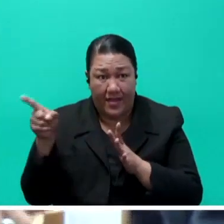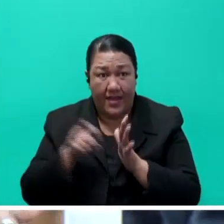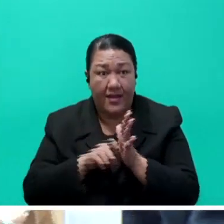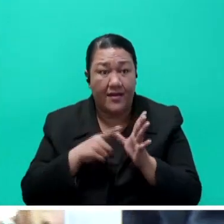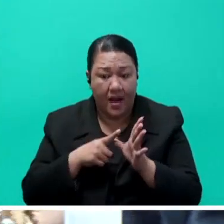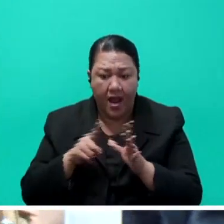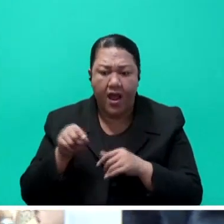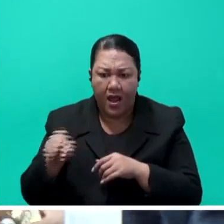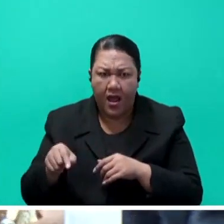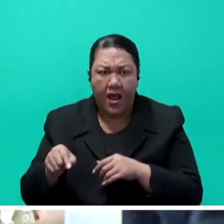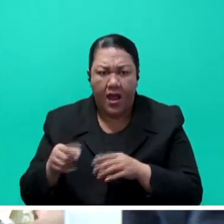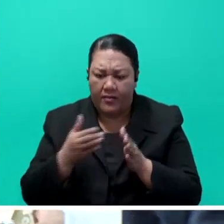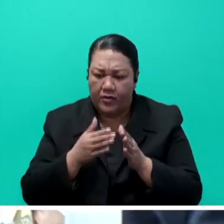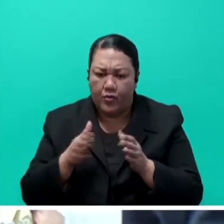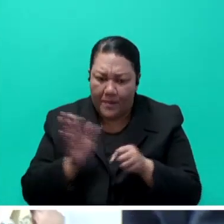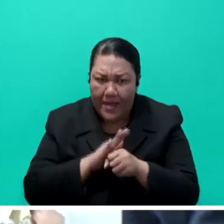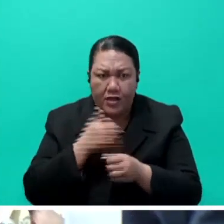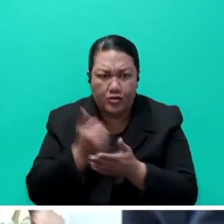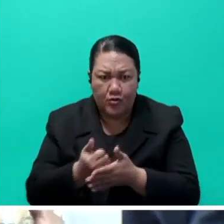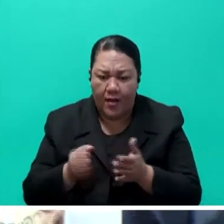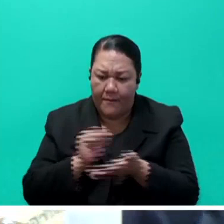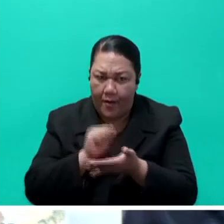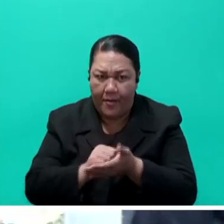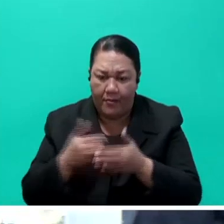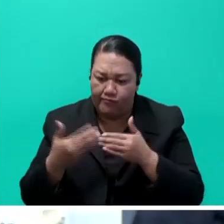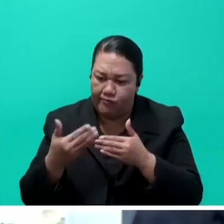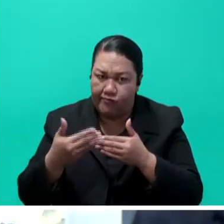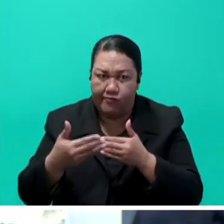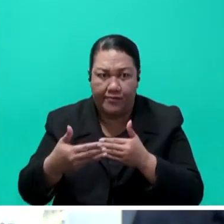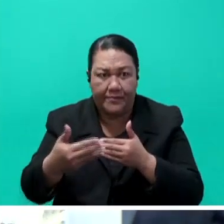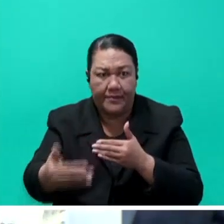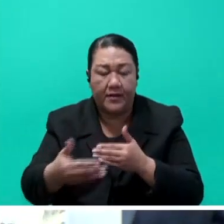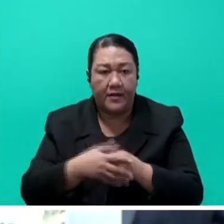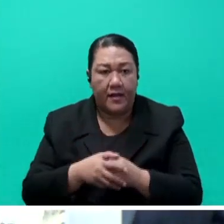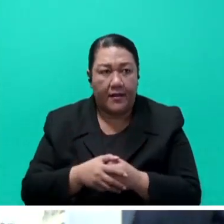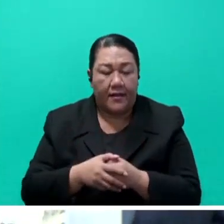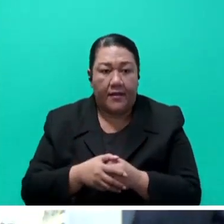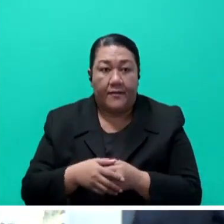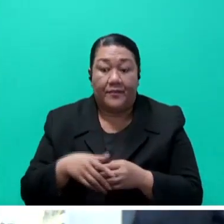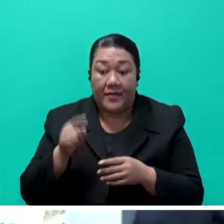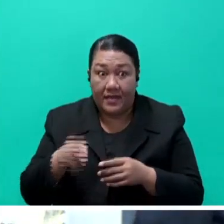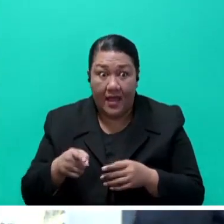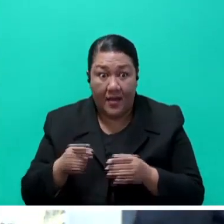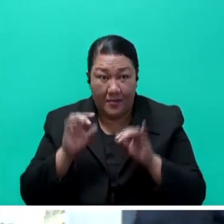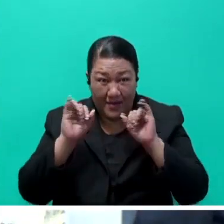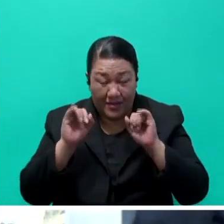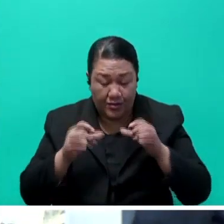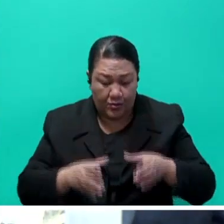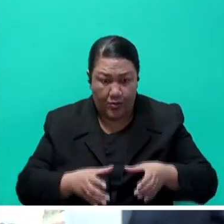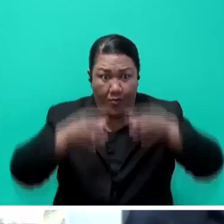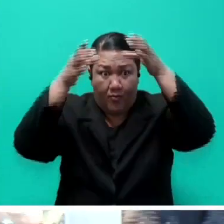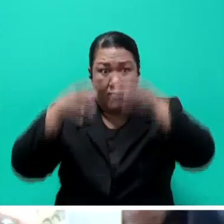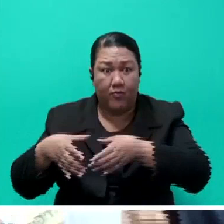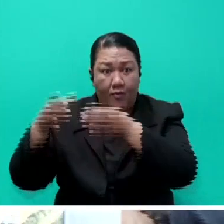long-term measures. The pressing issue on hand revolves around the two boilers that are duped as a heart of the